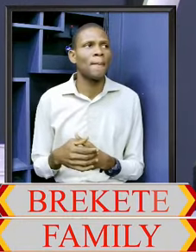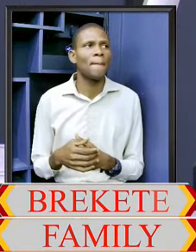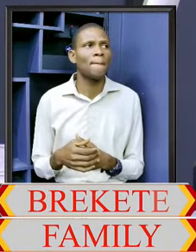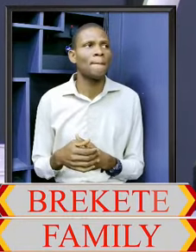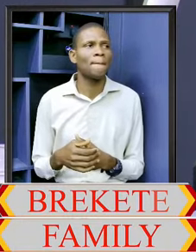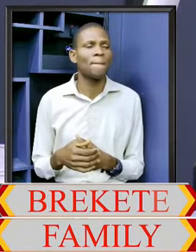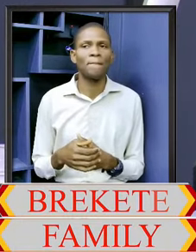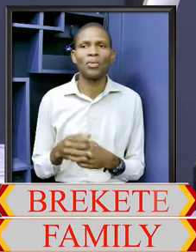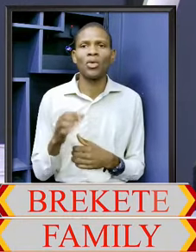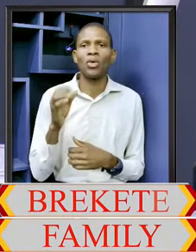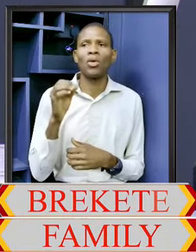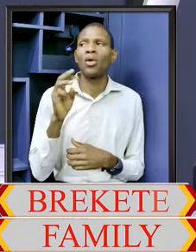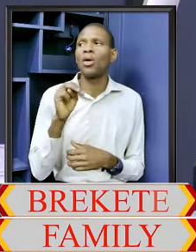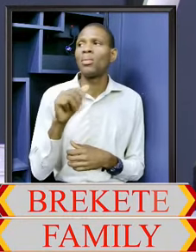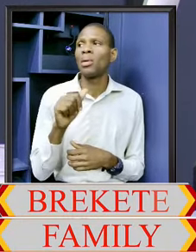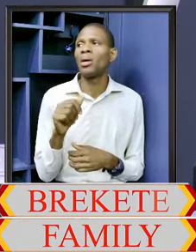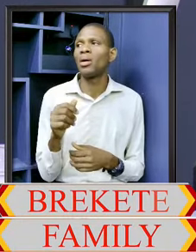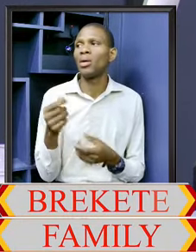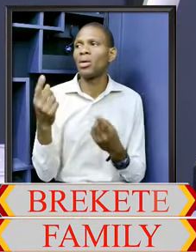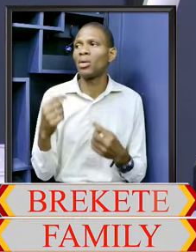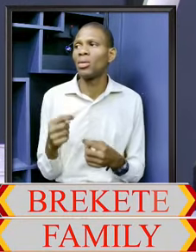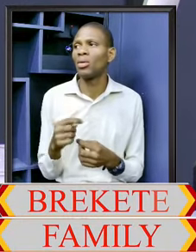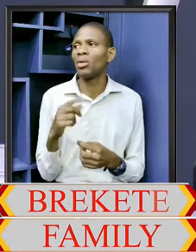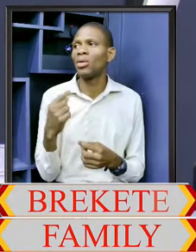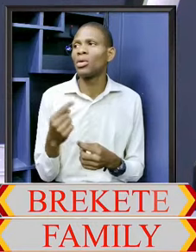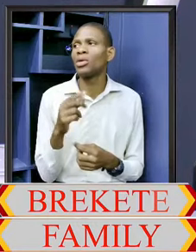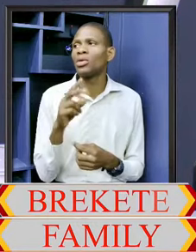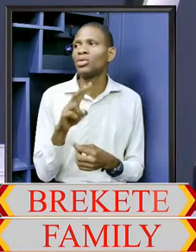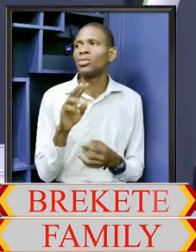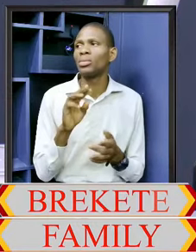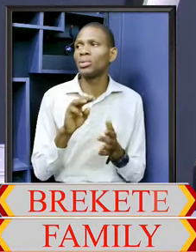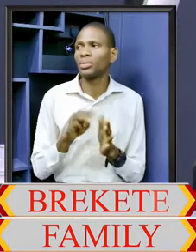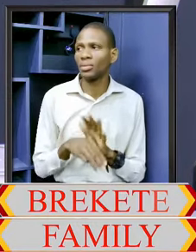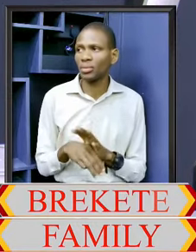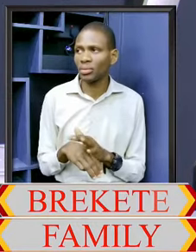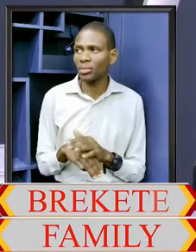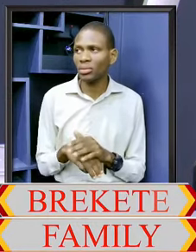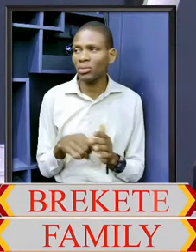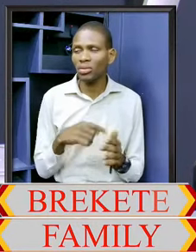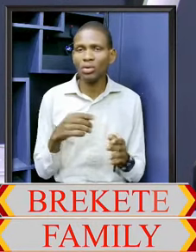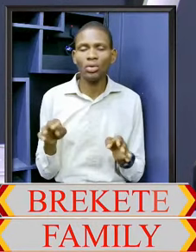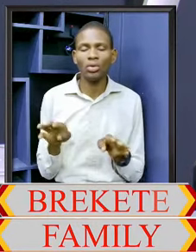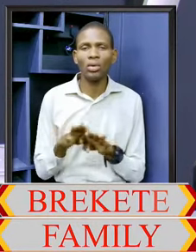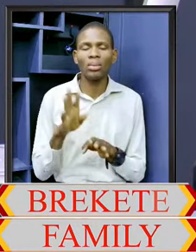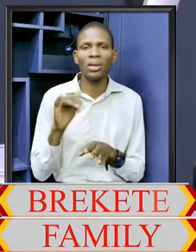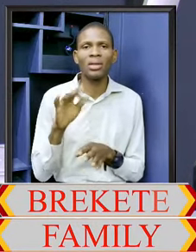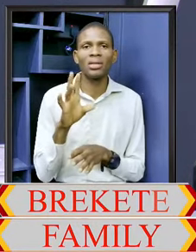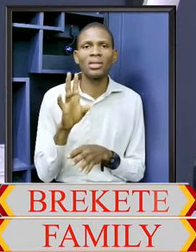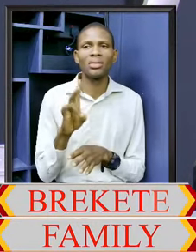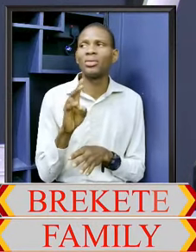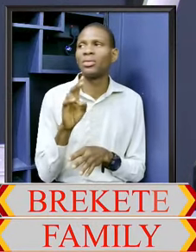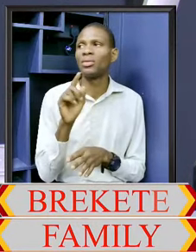Oh yeah, Oman Dave, you they come late. Now only 2 minutes we get. We they close this by 7:50 on the dot.